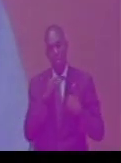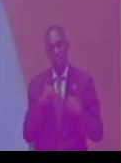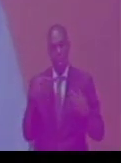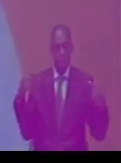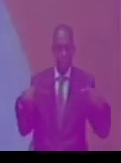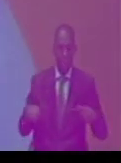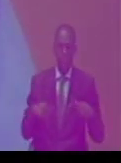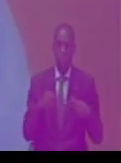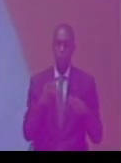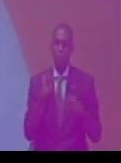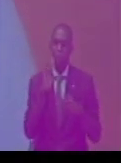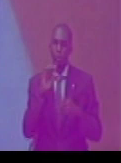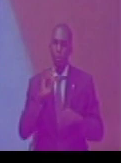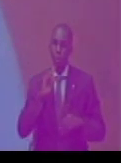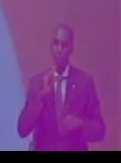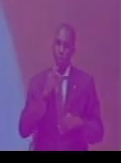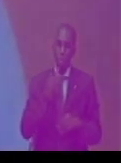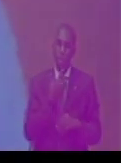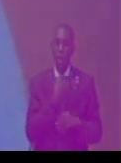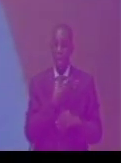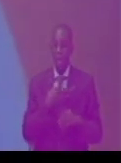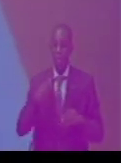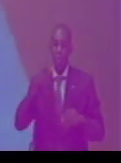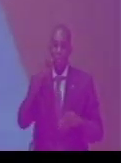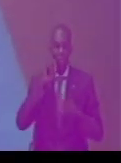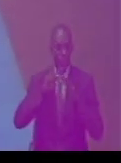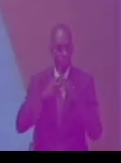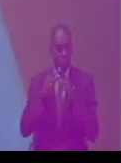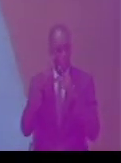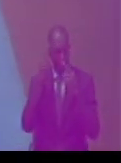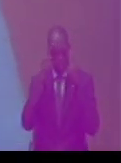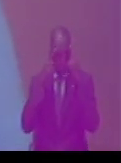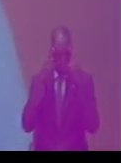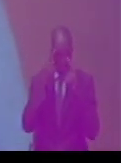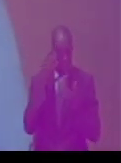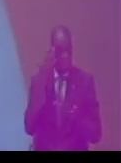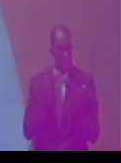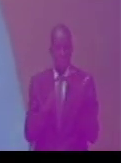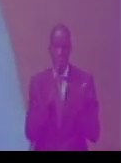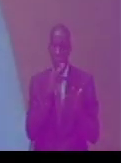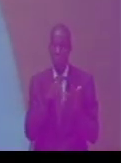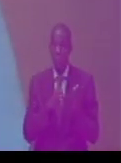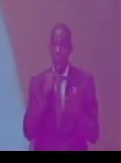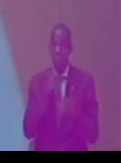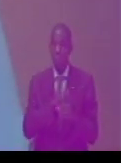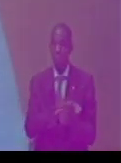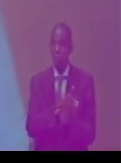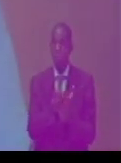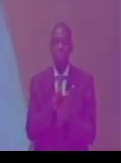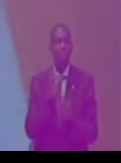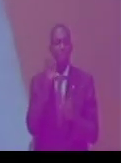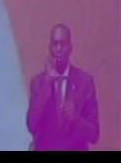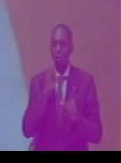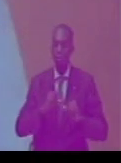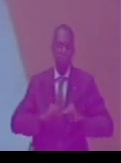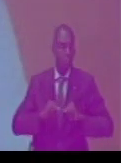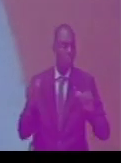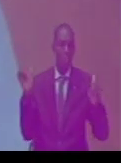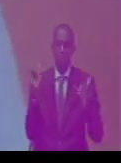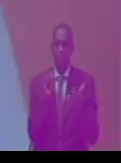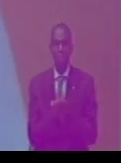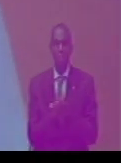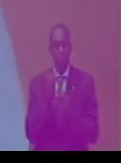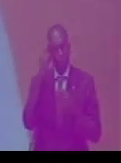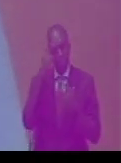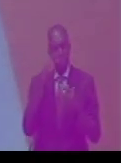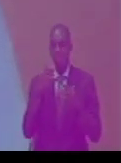went though i was still having the pain because it was so serious and the thought was even coming that oh maybe it is